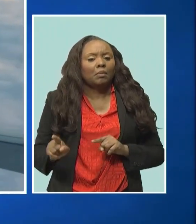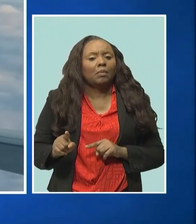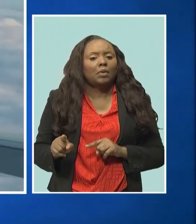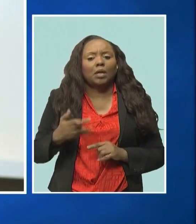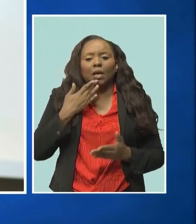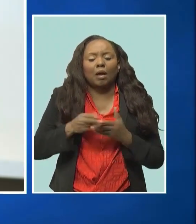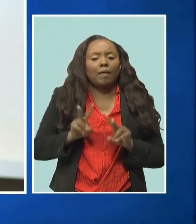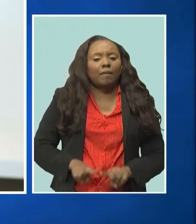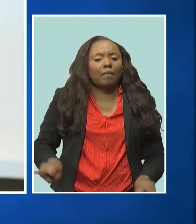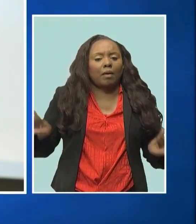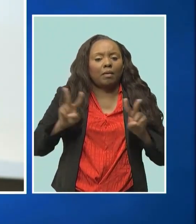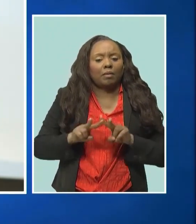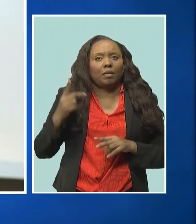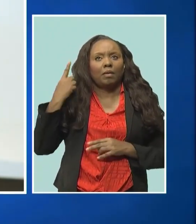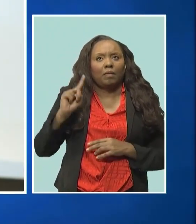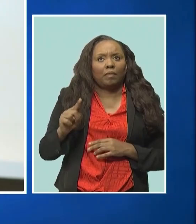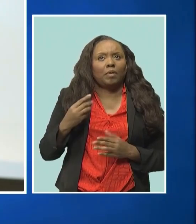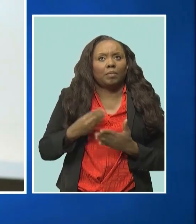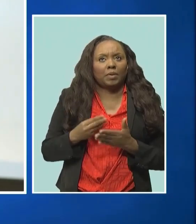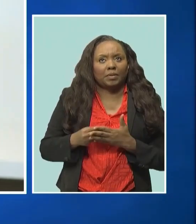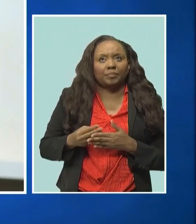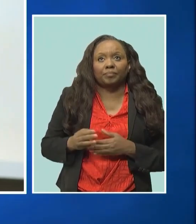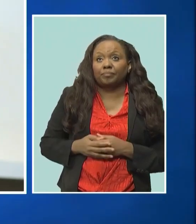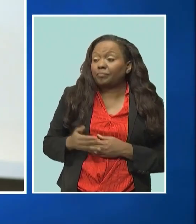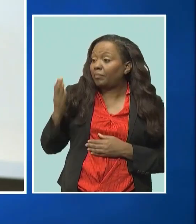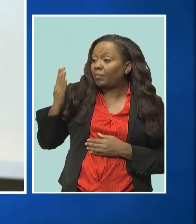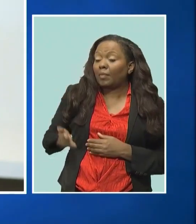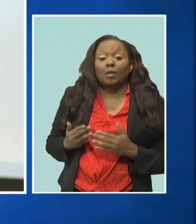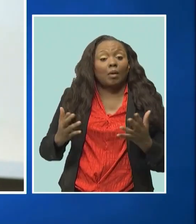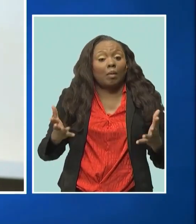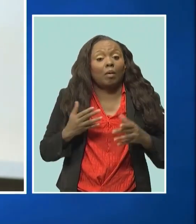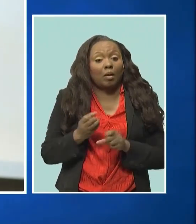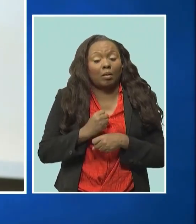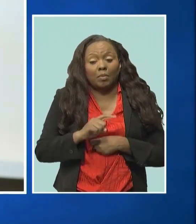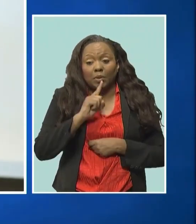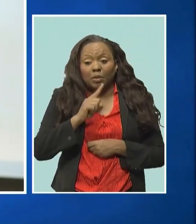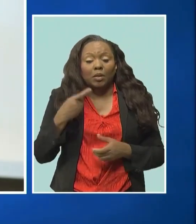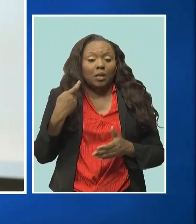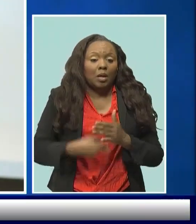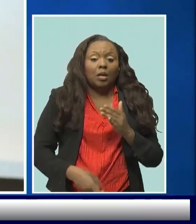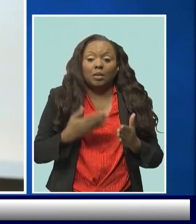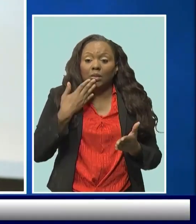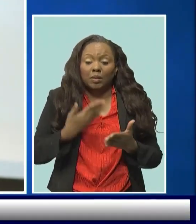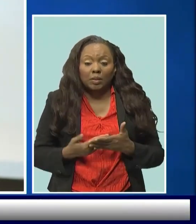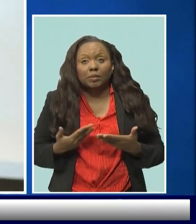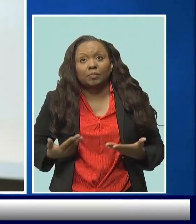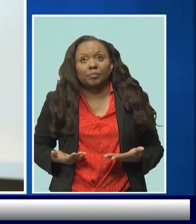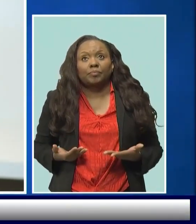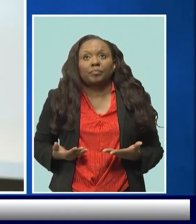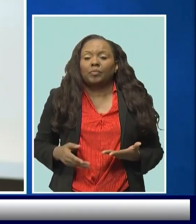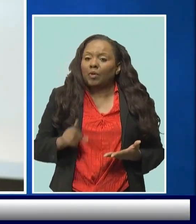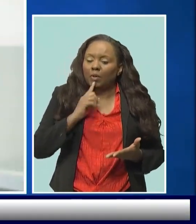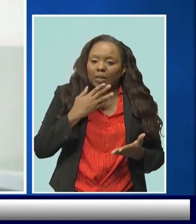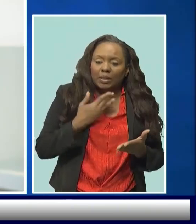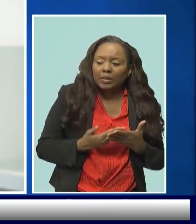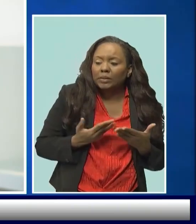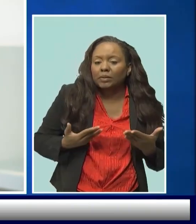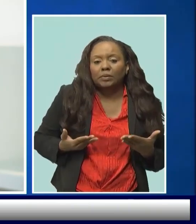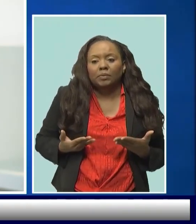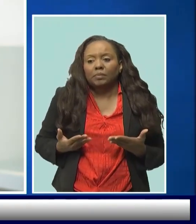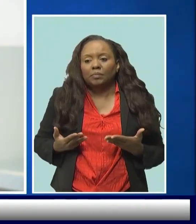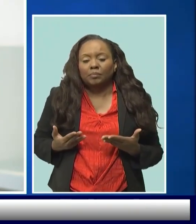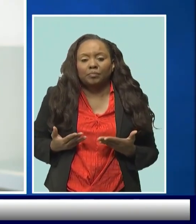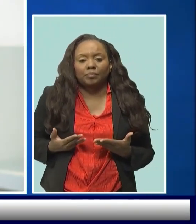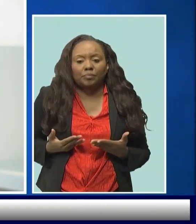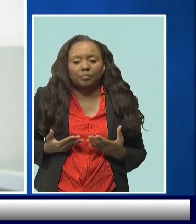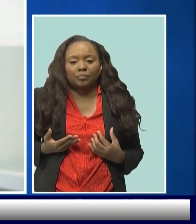doing what we can to keep our prices as good as we can get them, so we benchmark against competition. We try to be